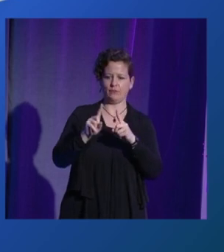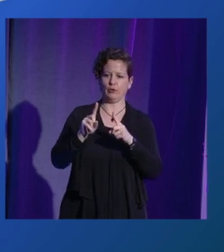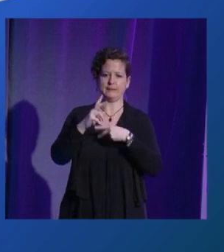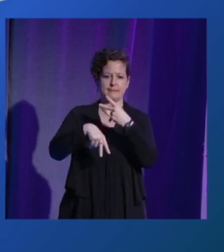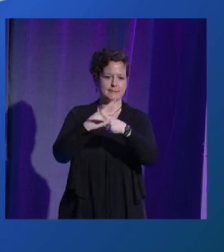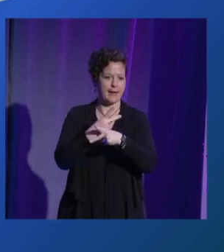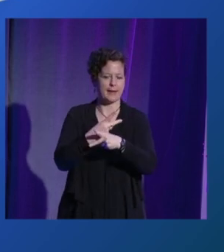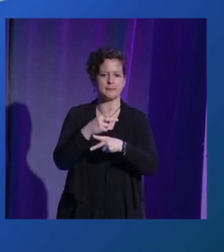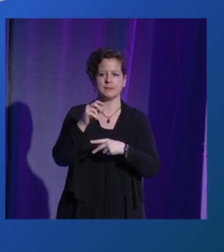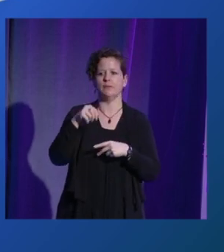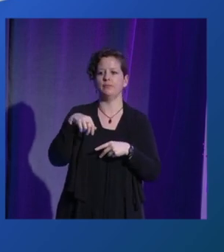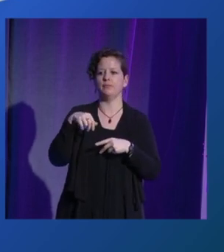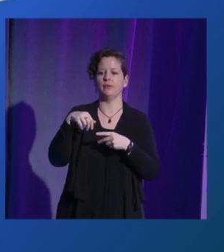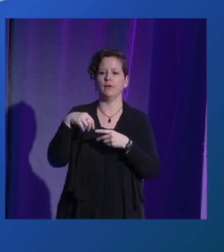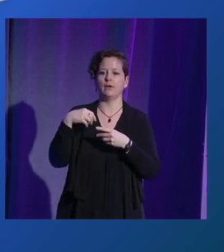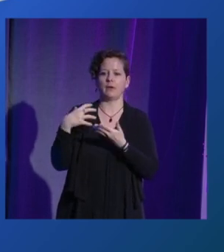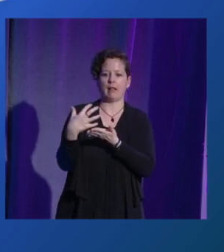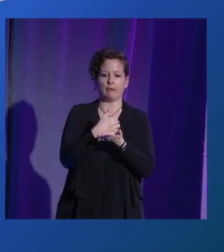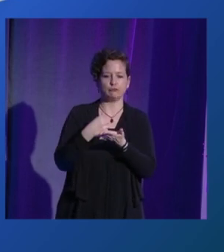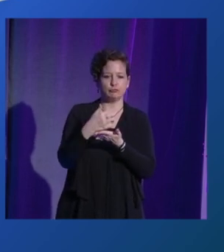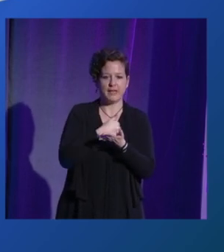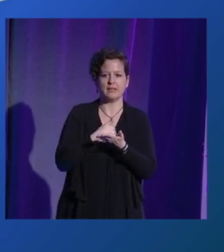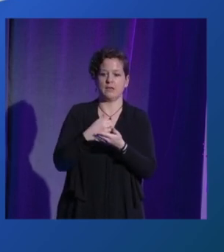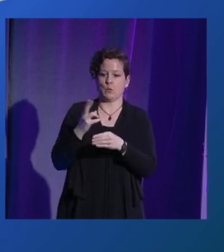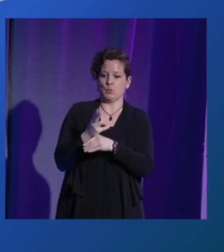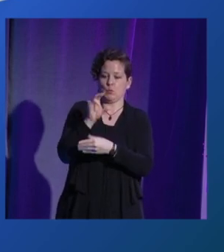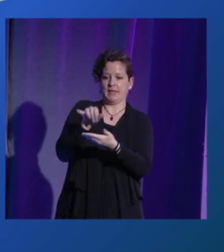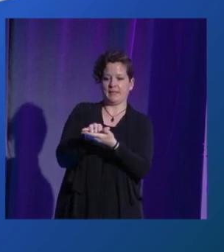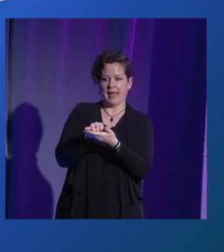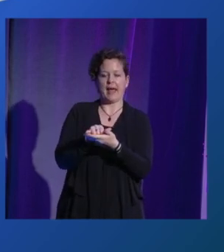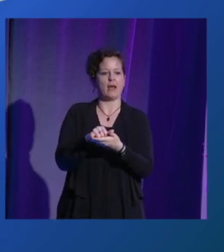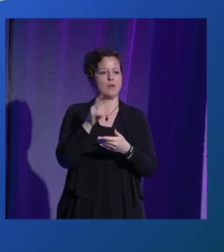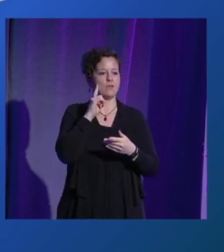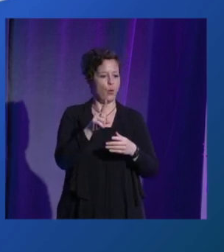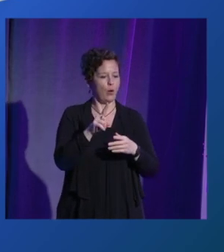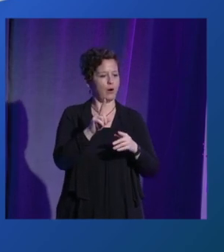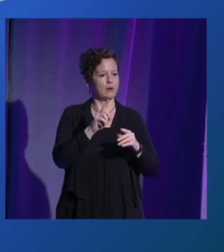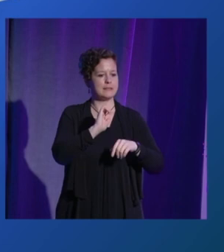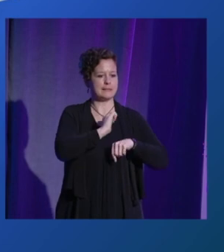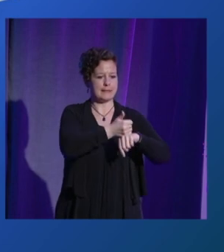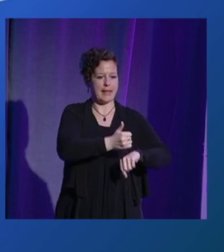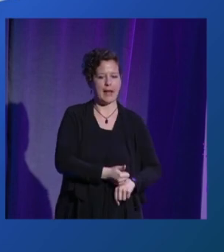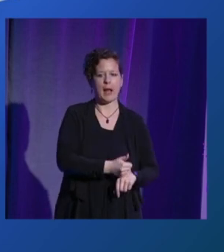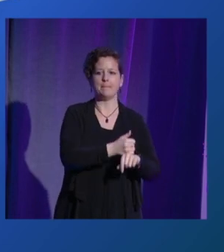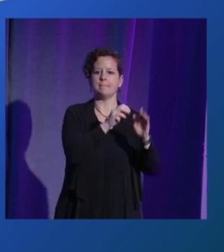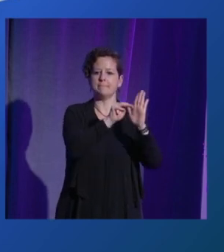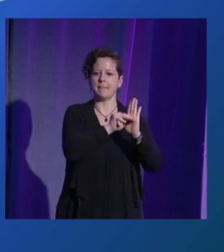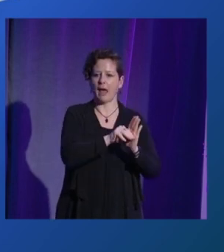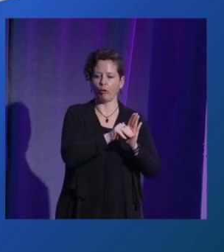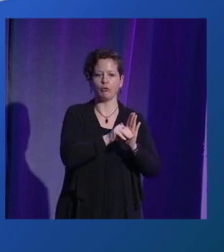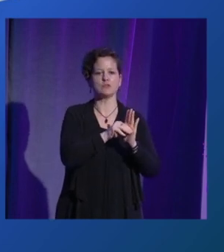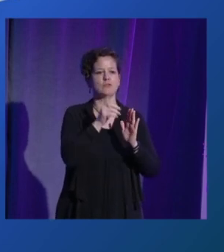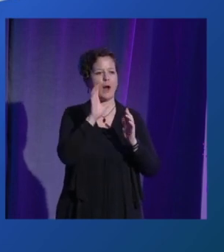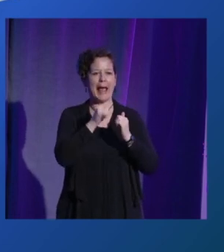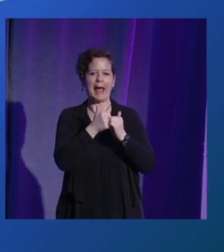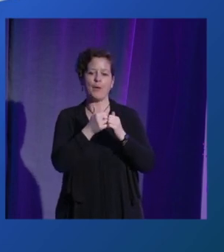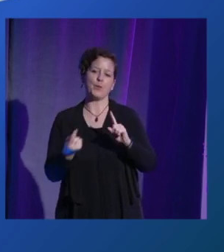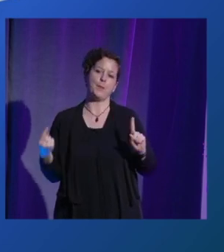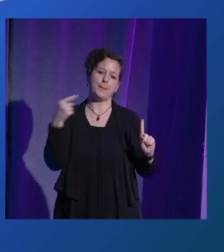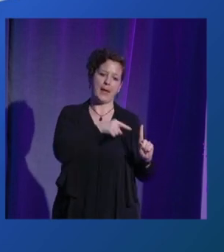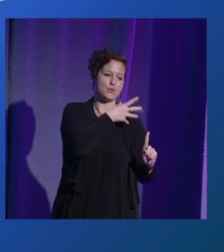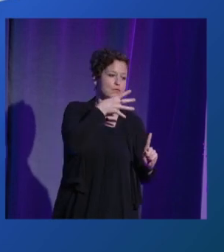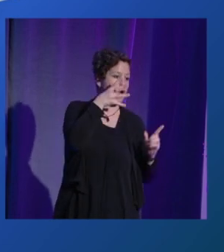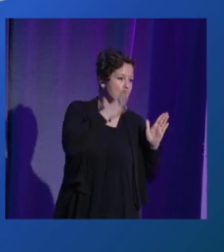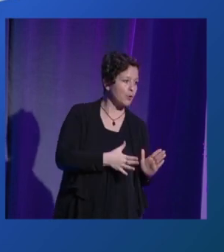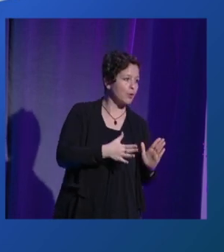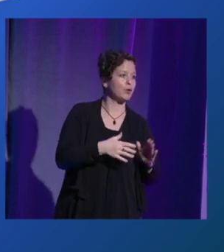monitoring across the supply chain and really pulling it into these predictive models that go back to the farmer go back to the research